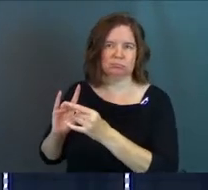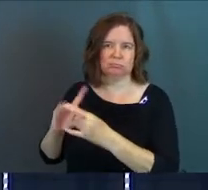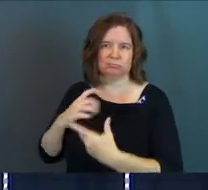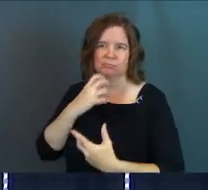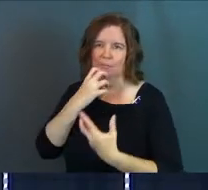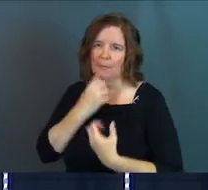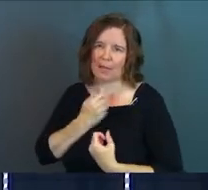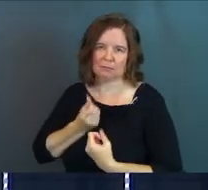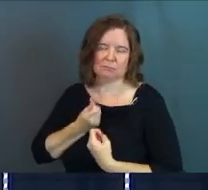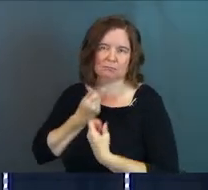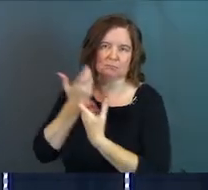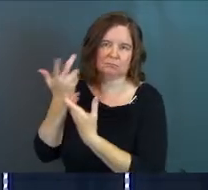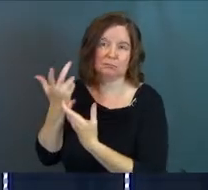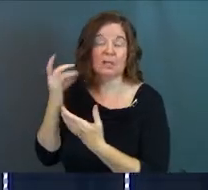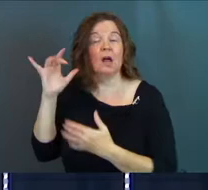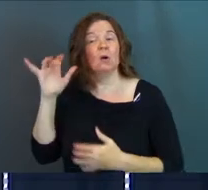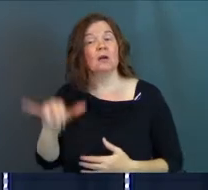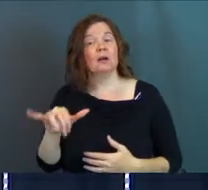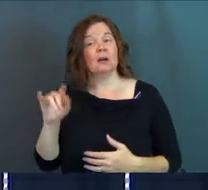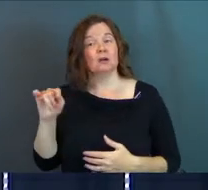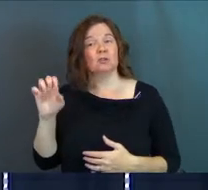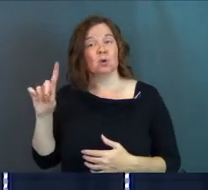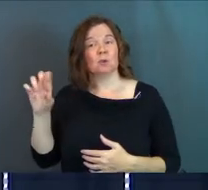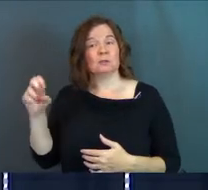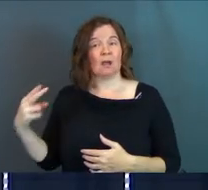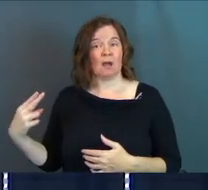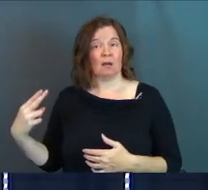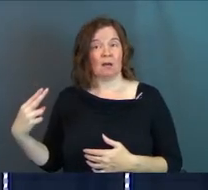passionately. Now that tada,